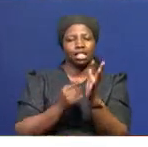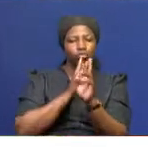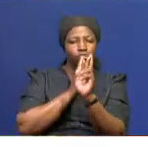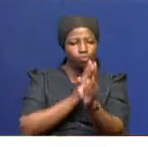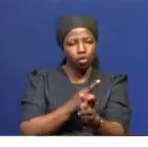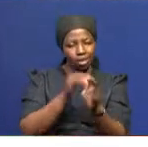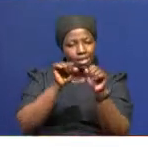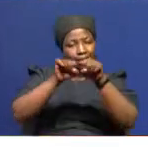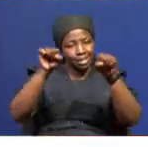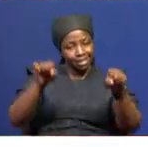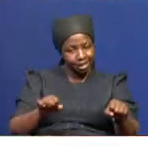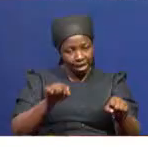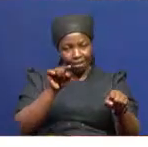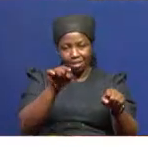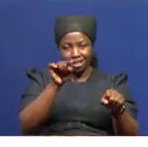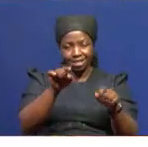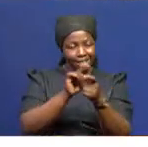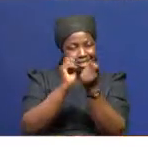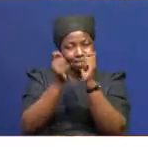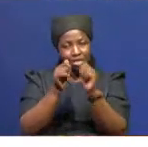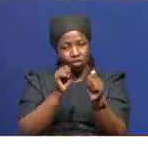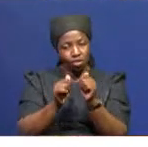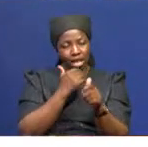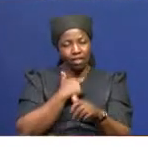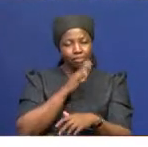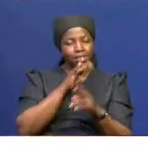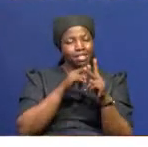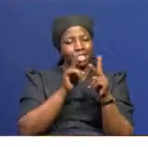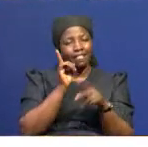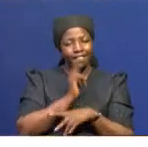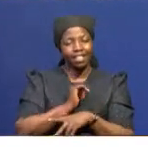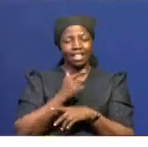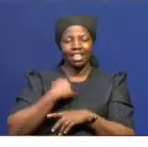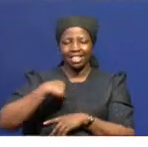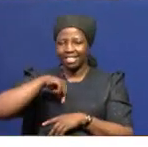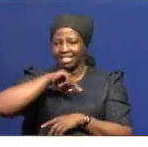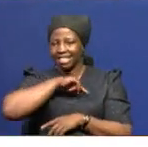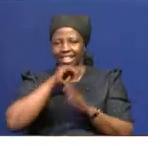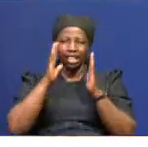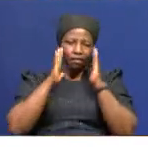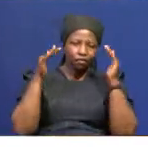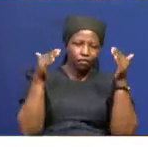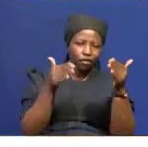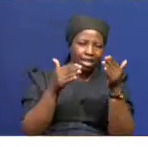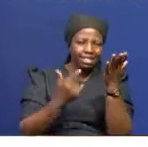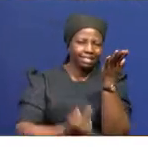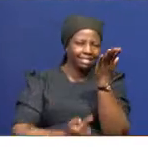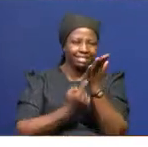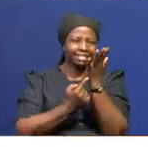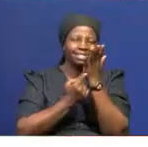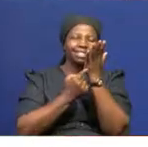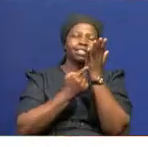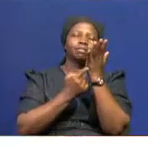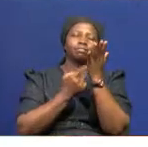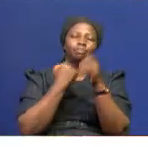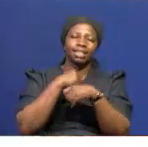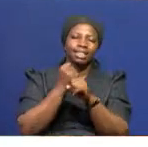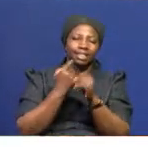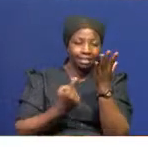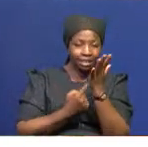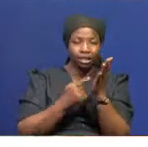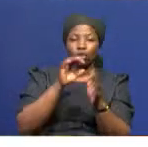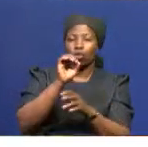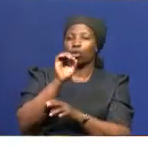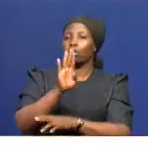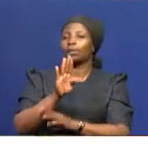system. This is a reform that has been initiated, and we are now committed to the digitization of occurrence books to ensure